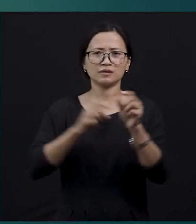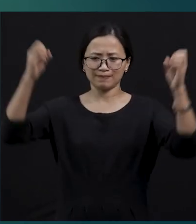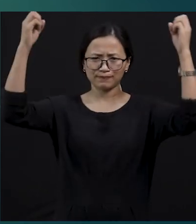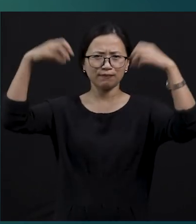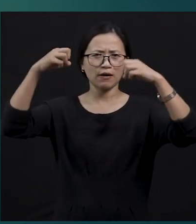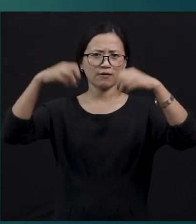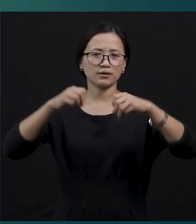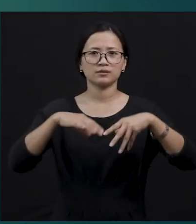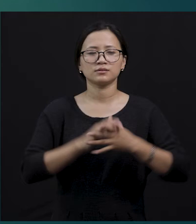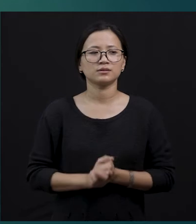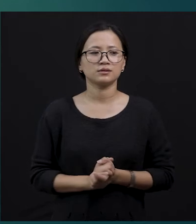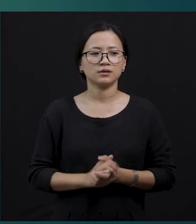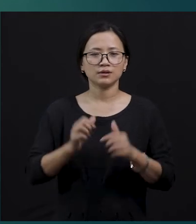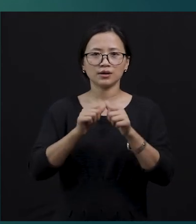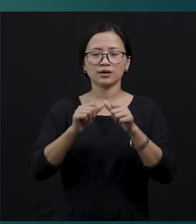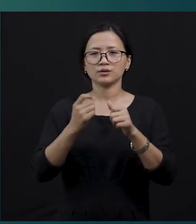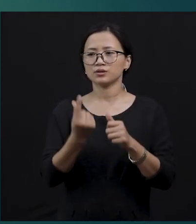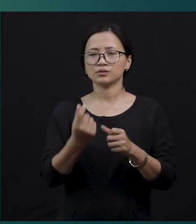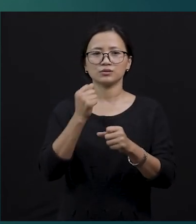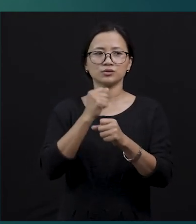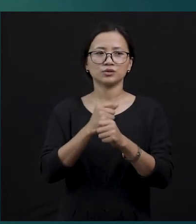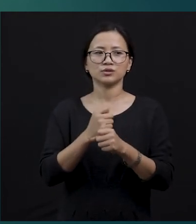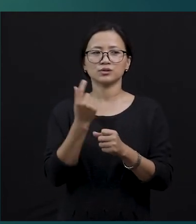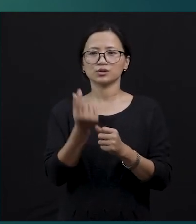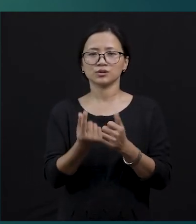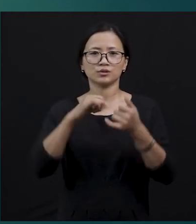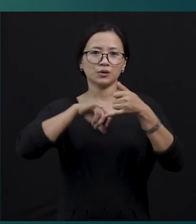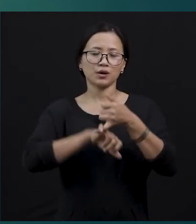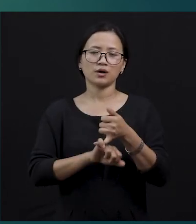J-U-L-Y, July. Then you have August,